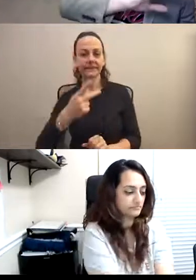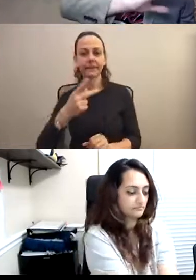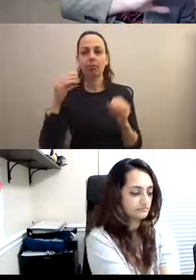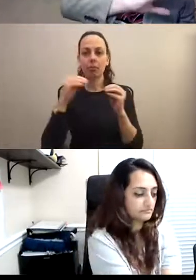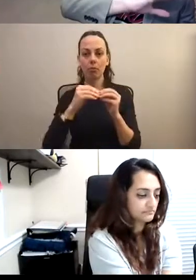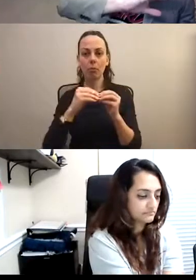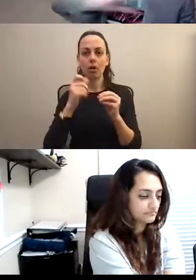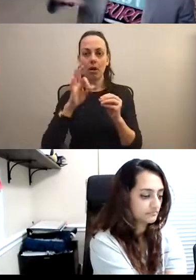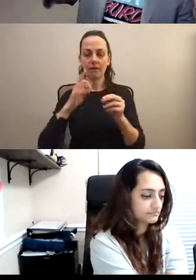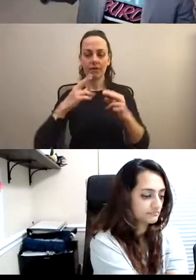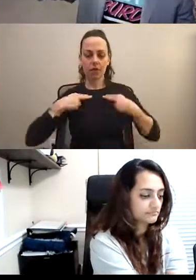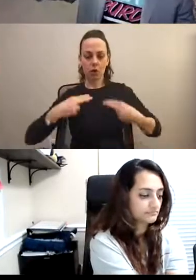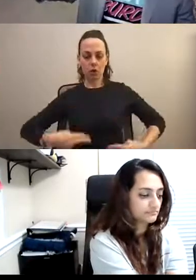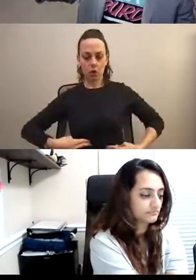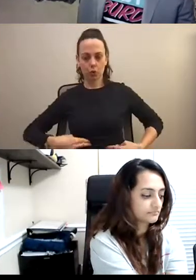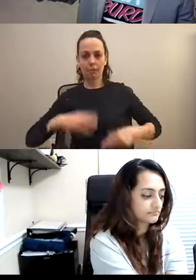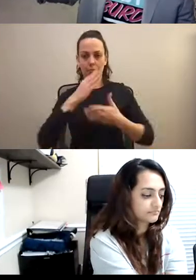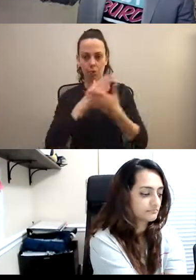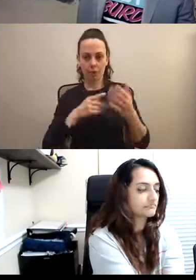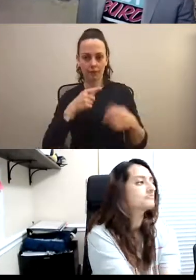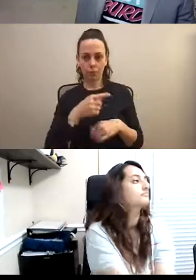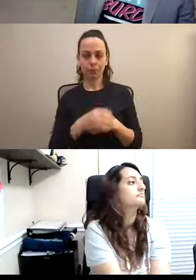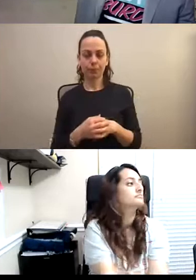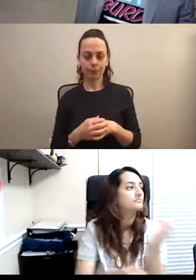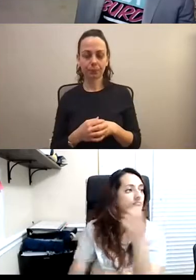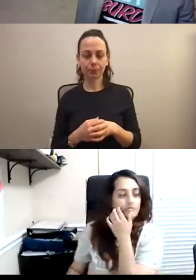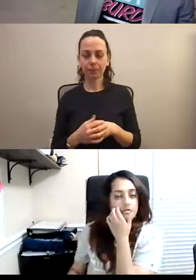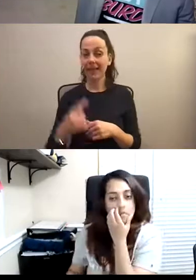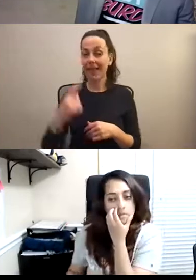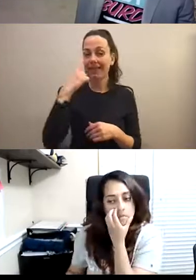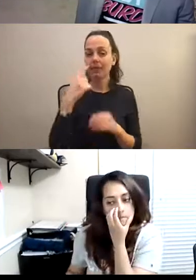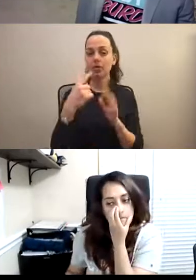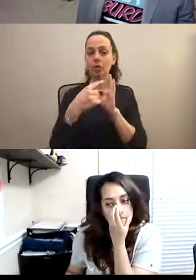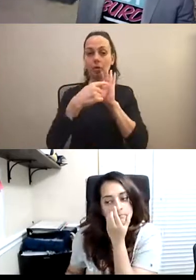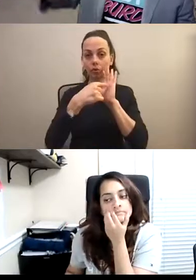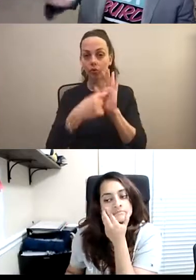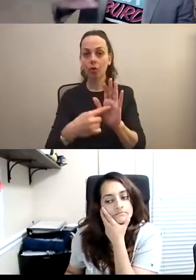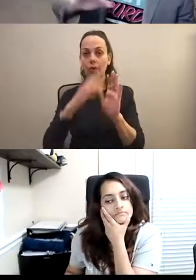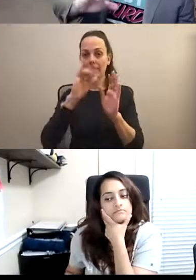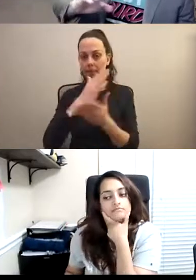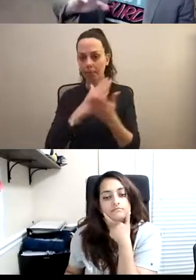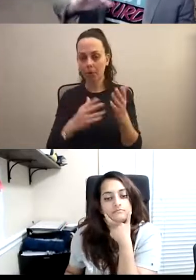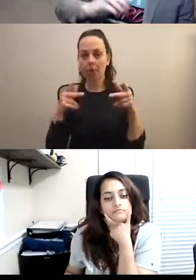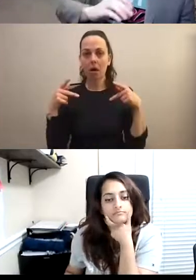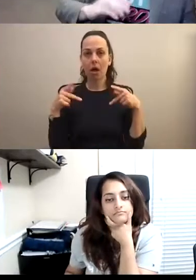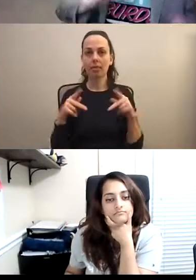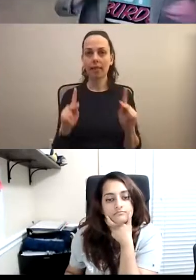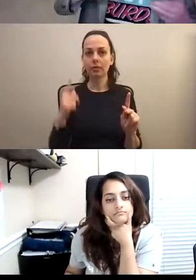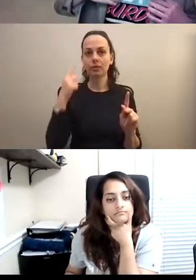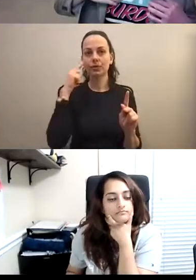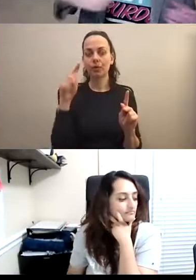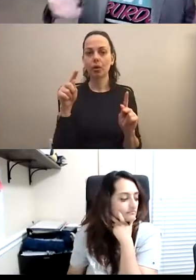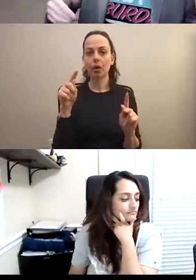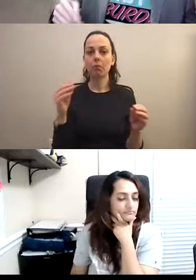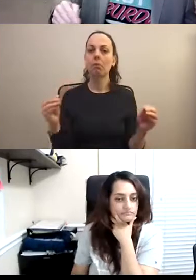the human that is you. Like, I think showing those parts allows for